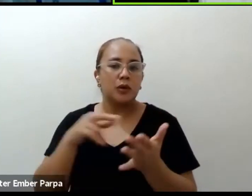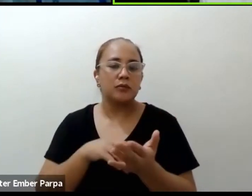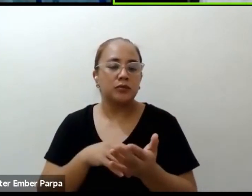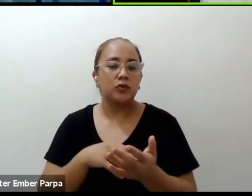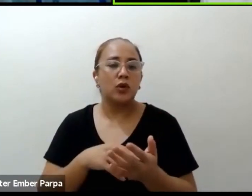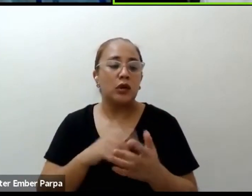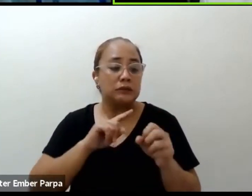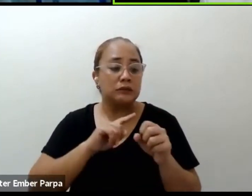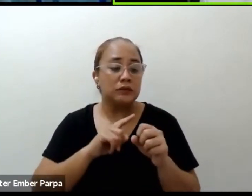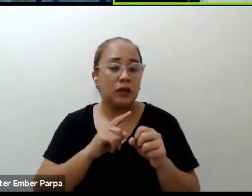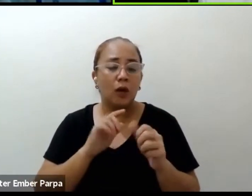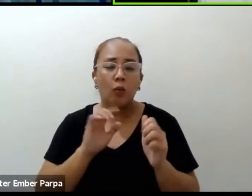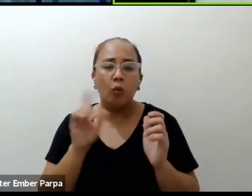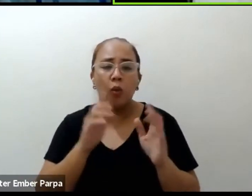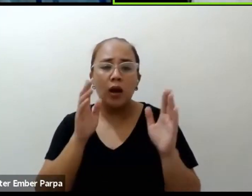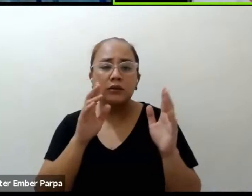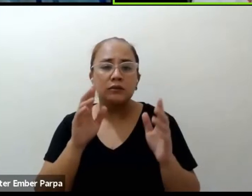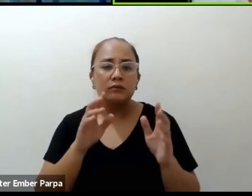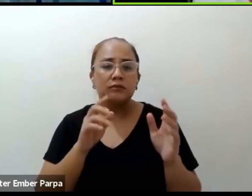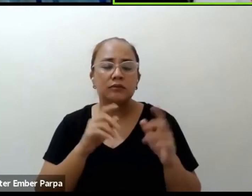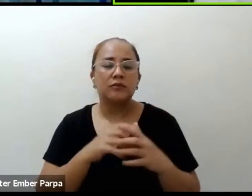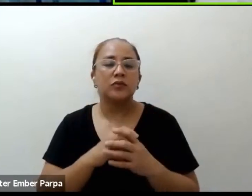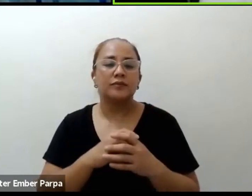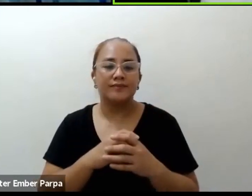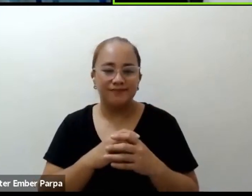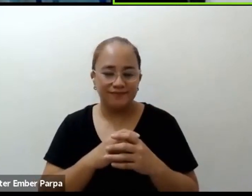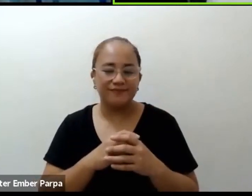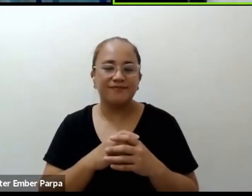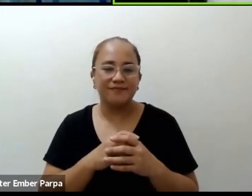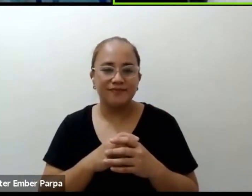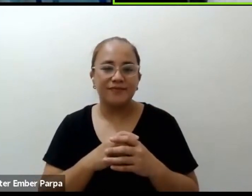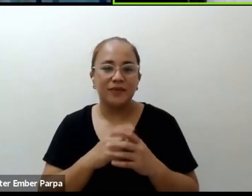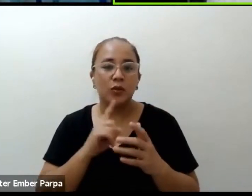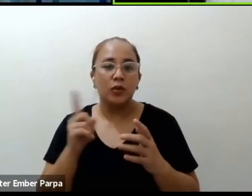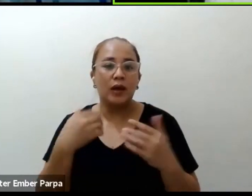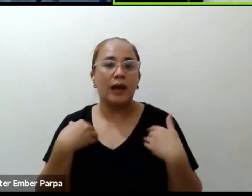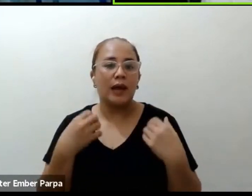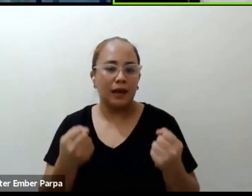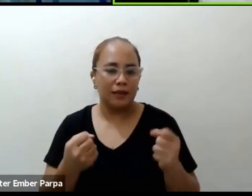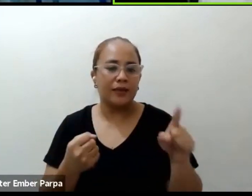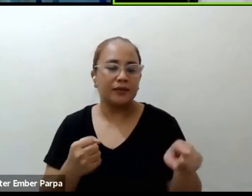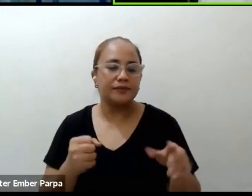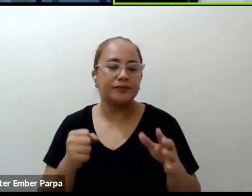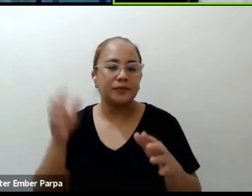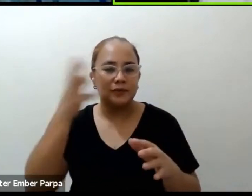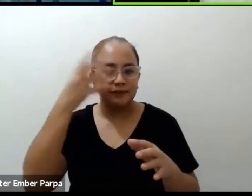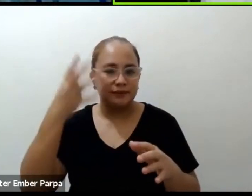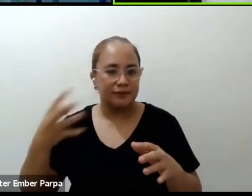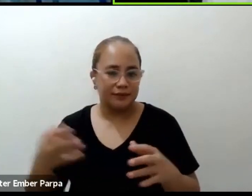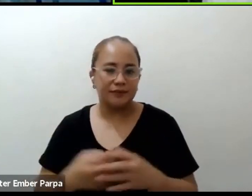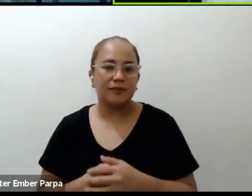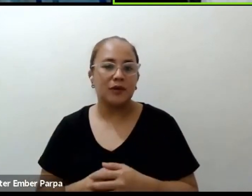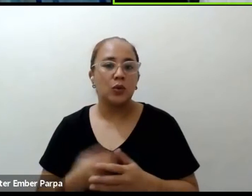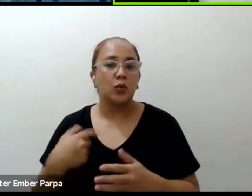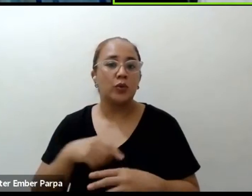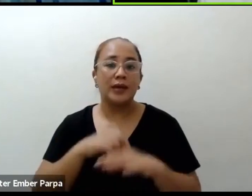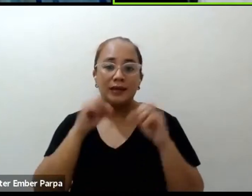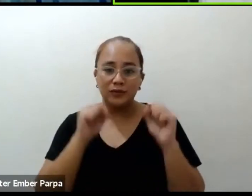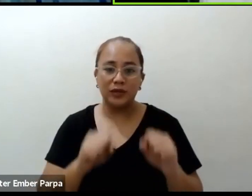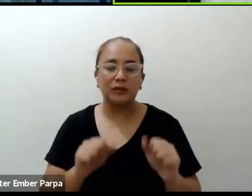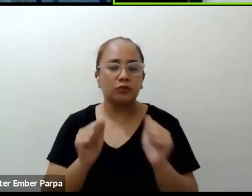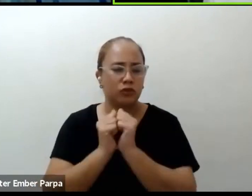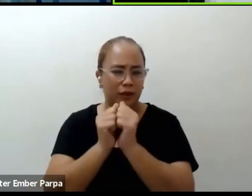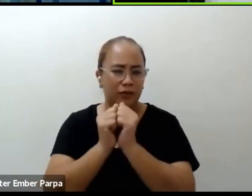economic recovery and a healthy economy is a healthy citizenry. And we can do that